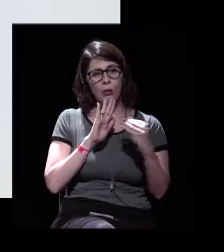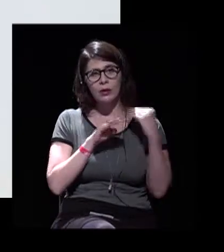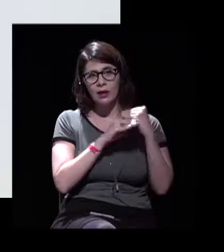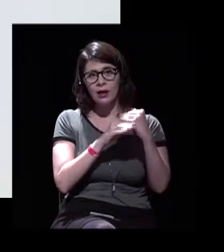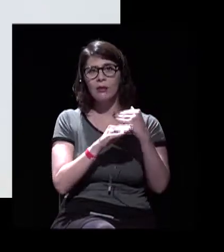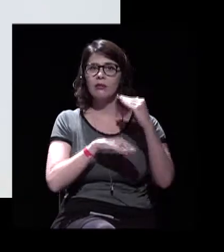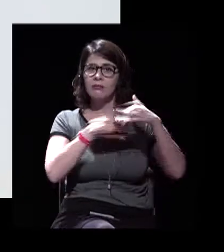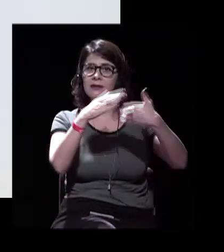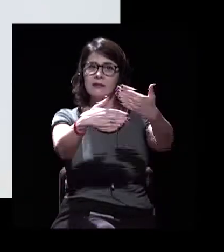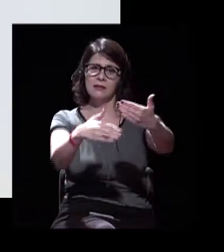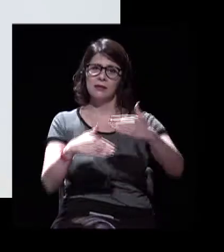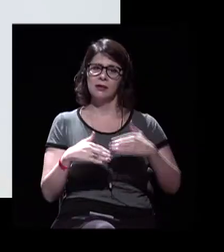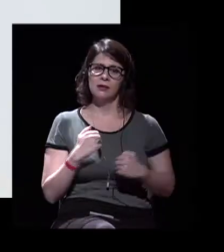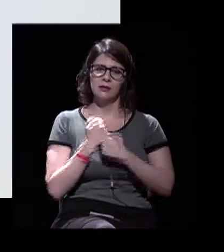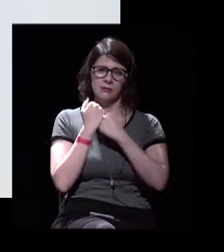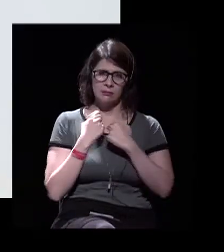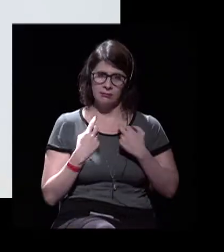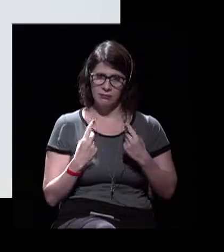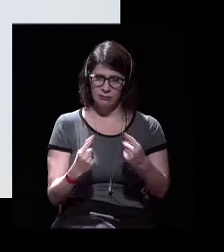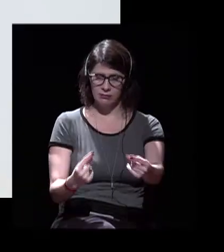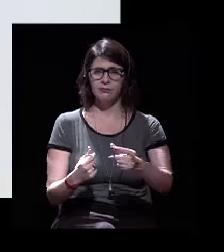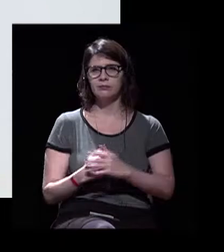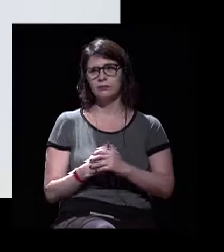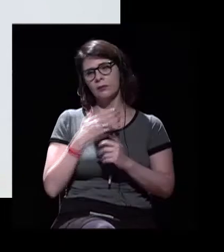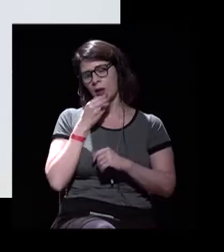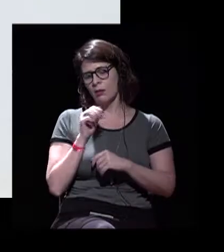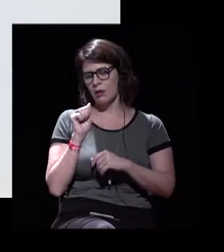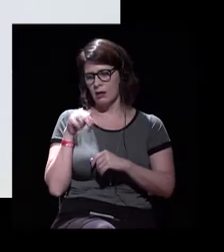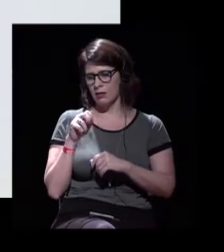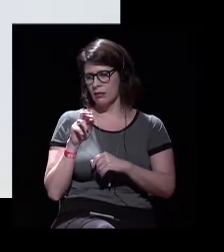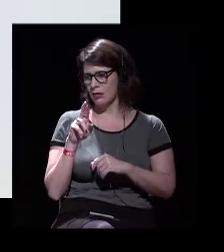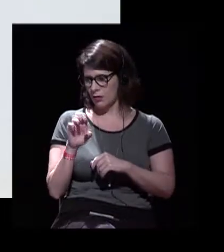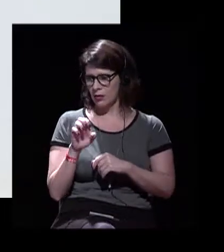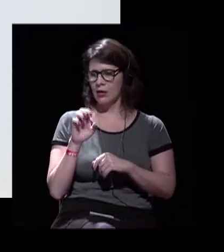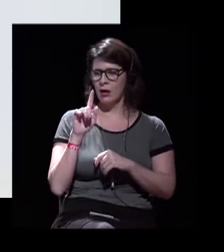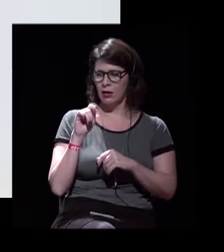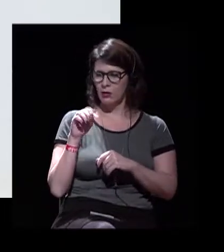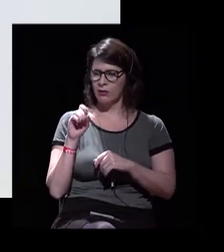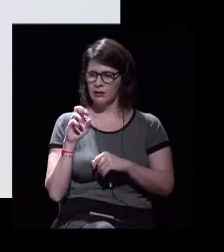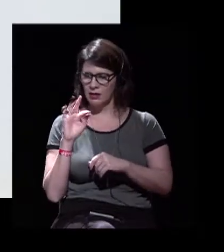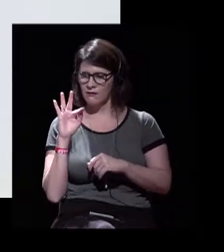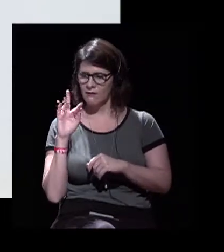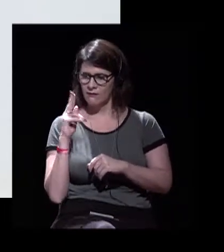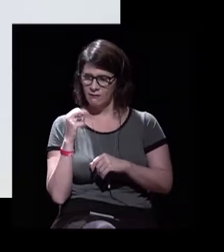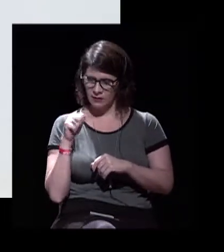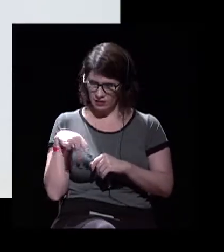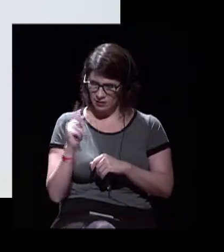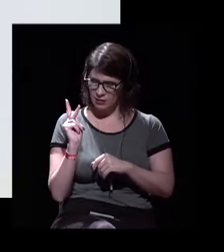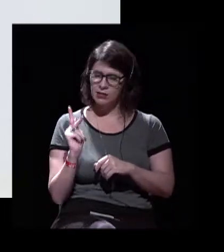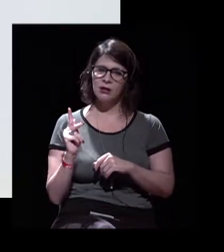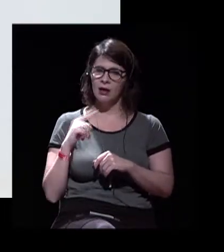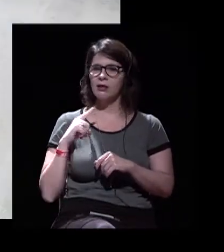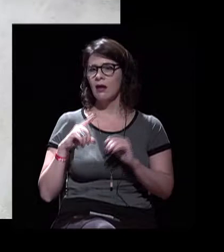Gunder Frank, one of the major exponents of dependency theory, devoted the first chapter of his book, América Latina, Subdesarrollo